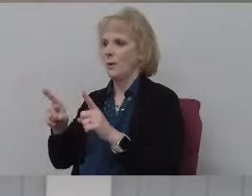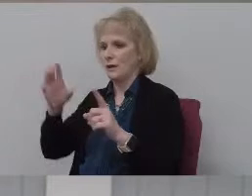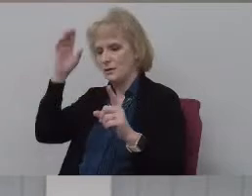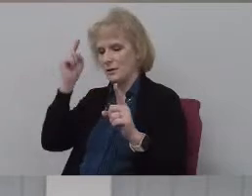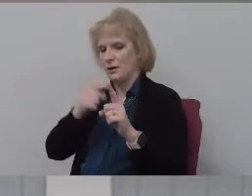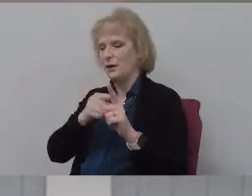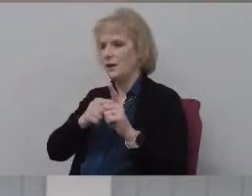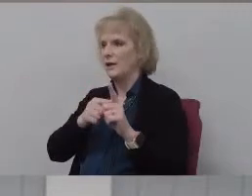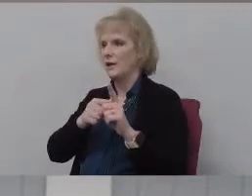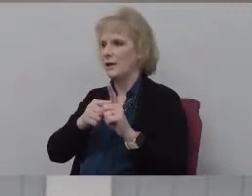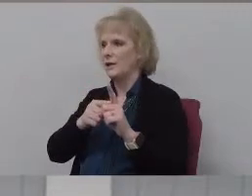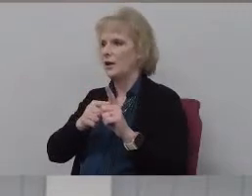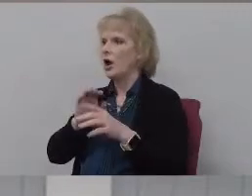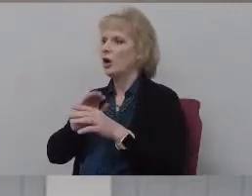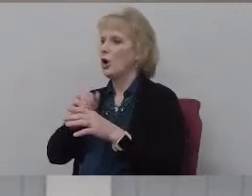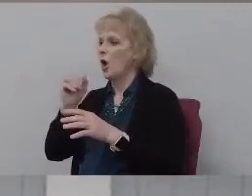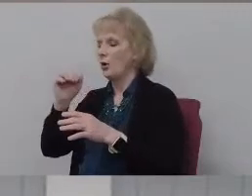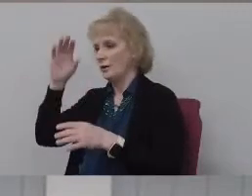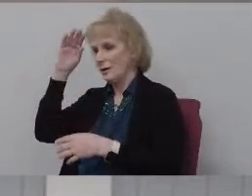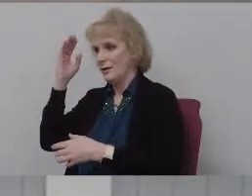and I'm going to call him Jedidiah